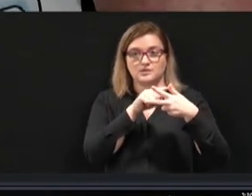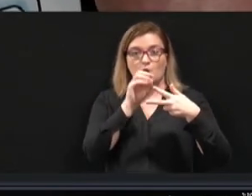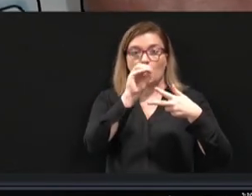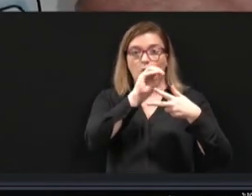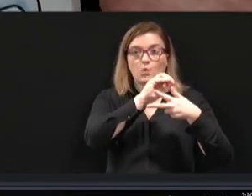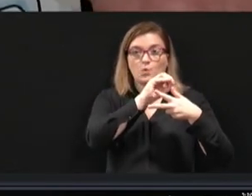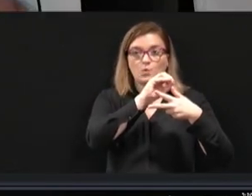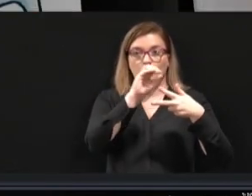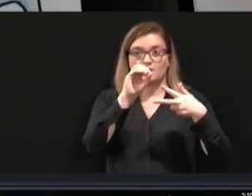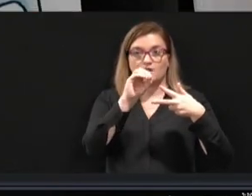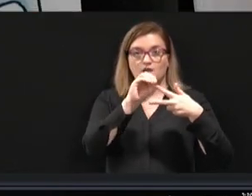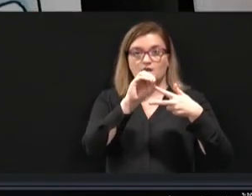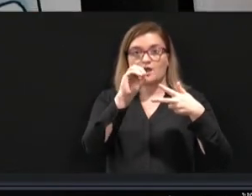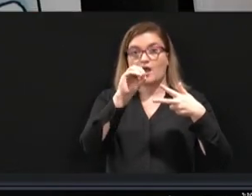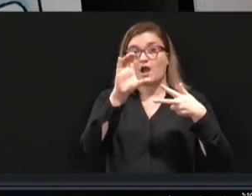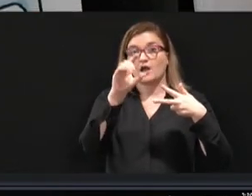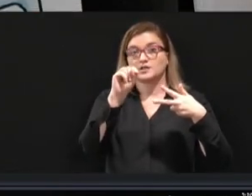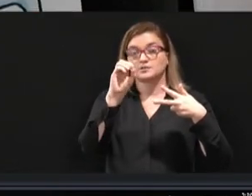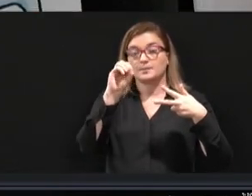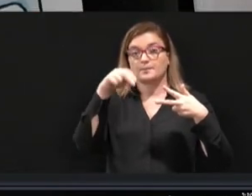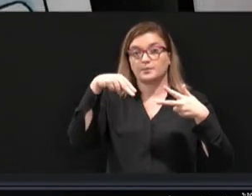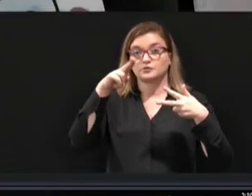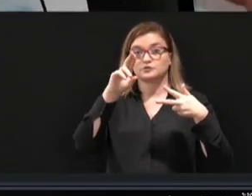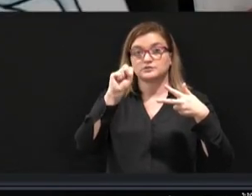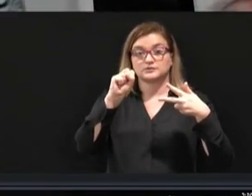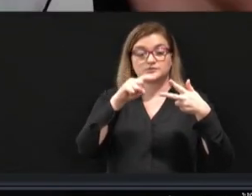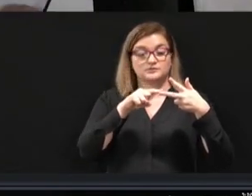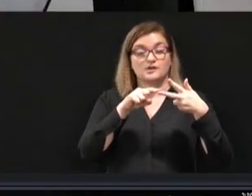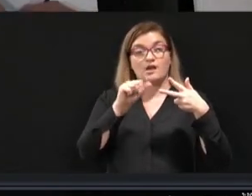O, octopus, ah.